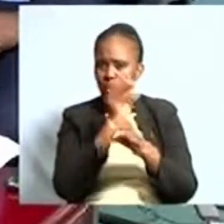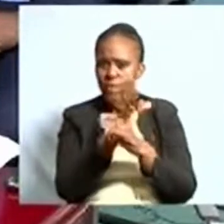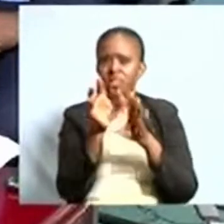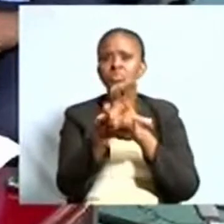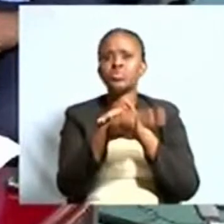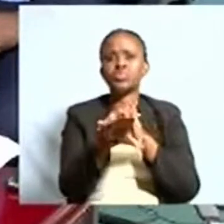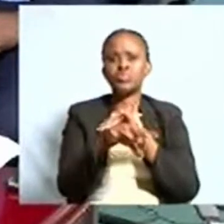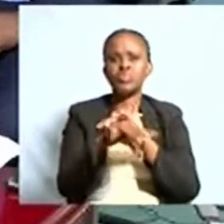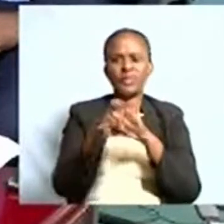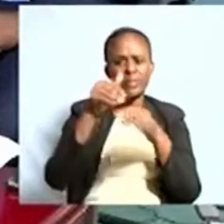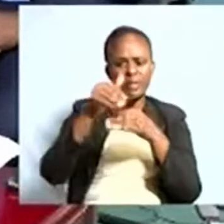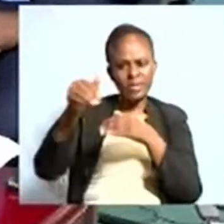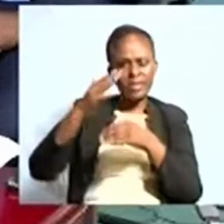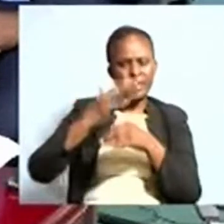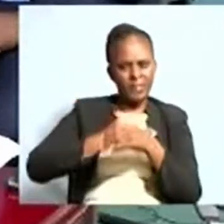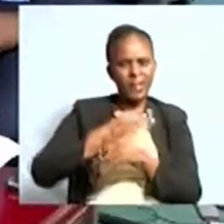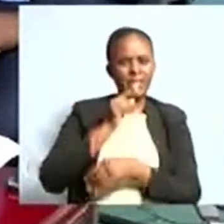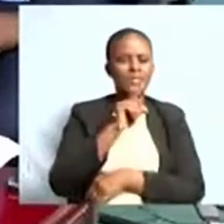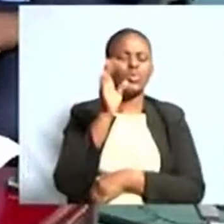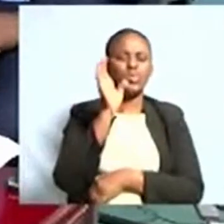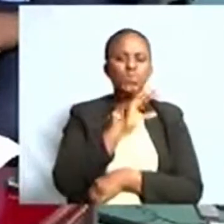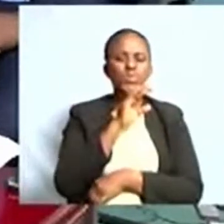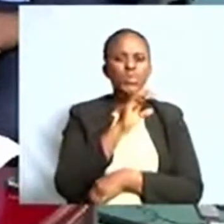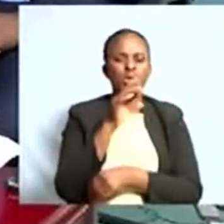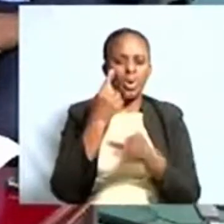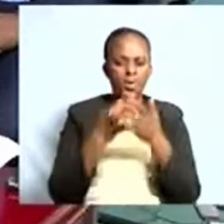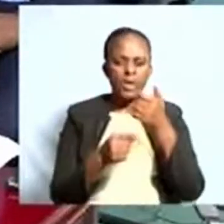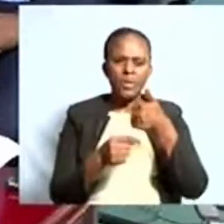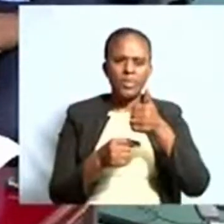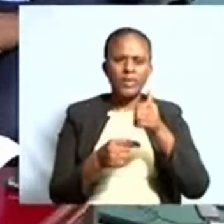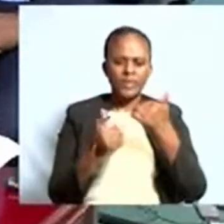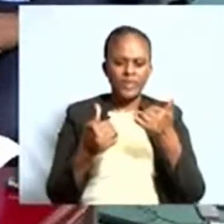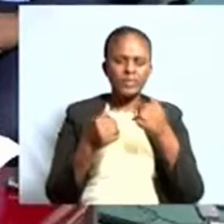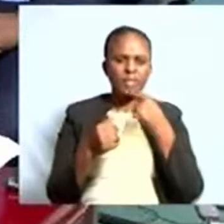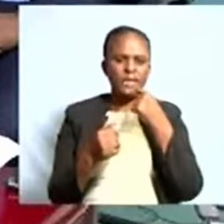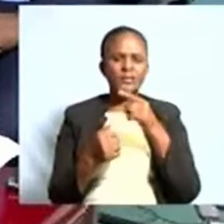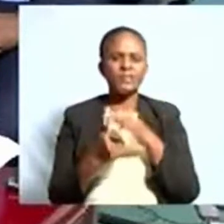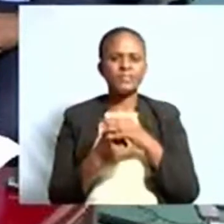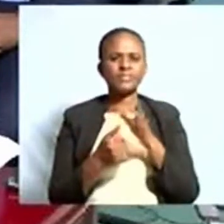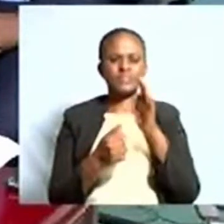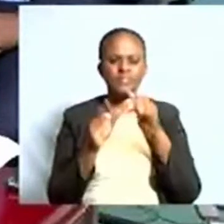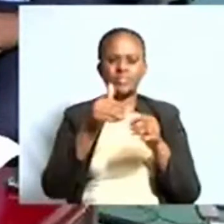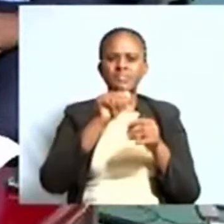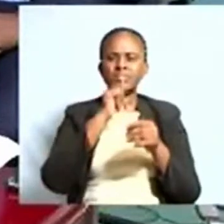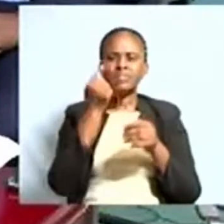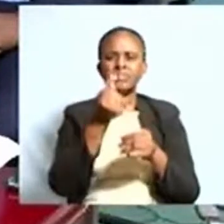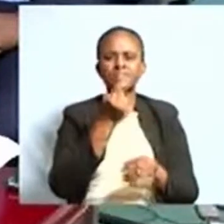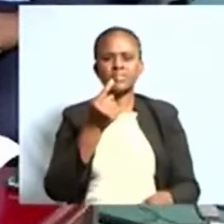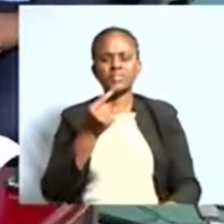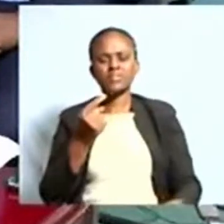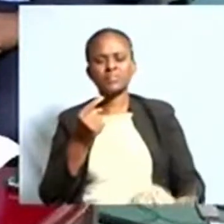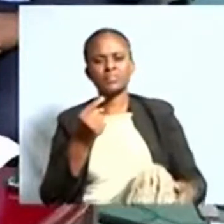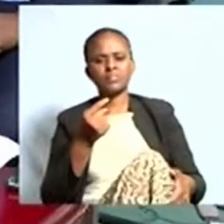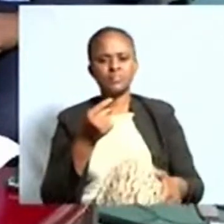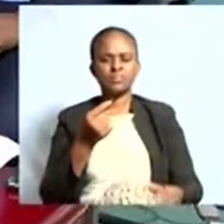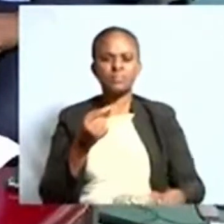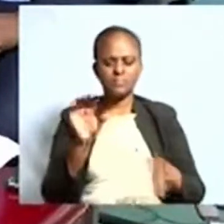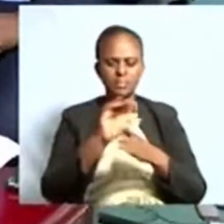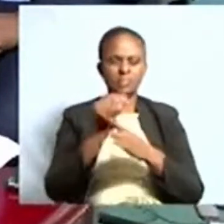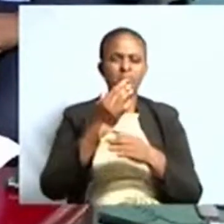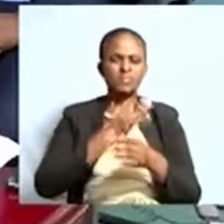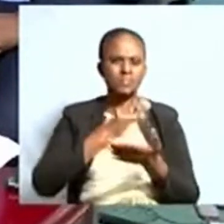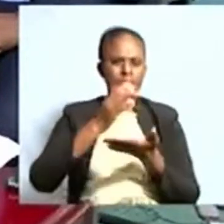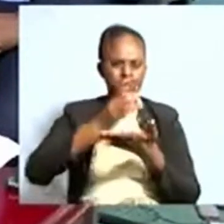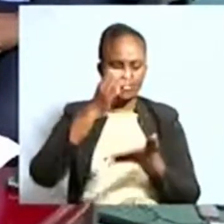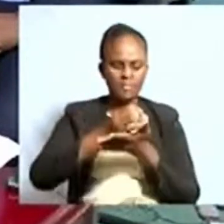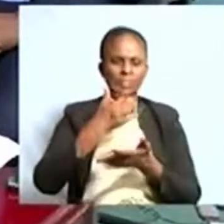that design to be mine. So in short, we are saying, you, instead of just getting my design or my bottle,